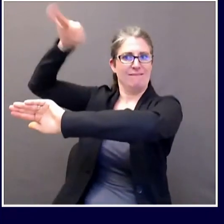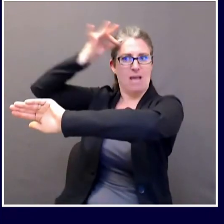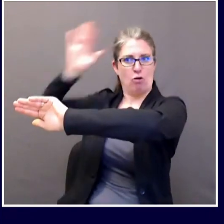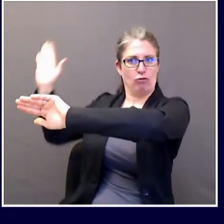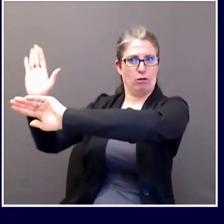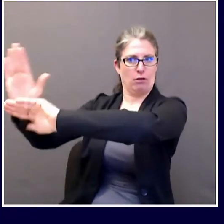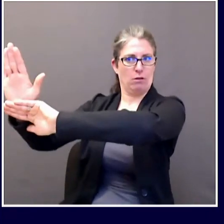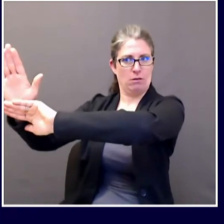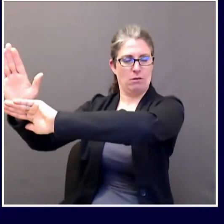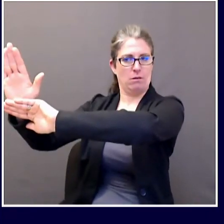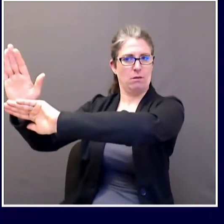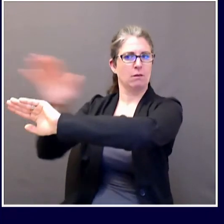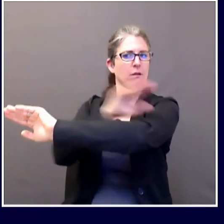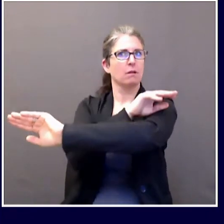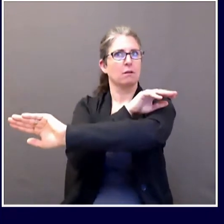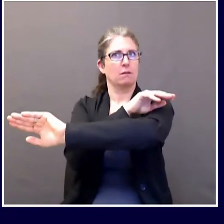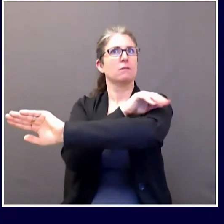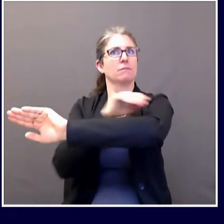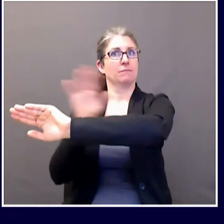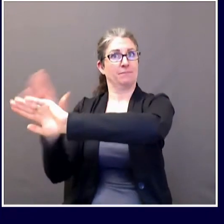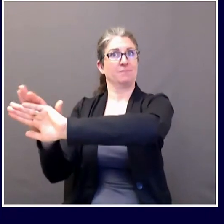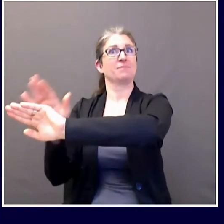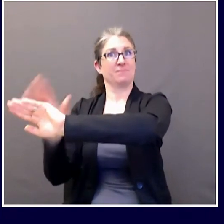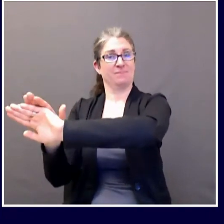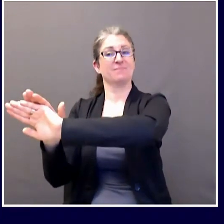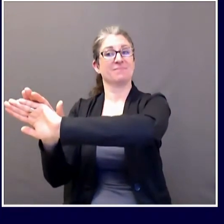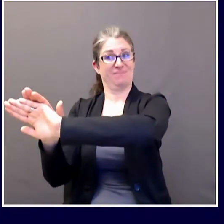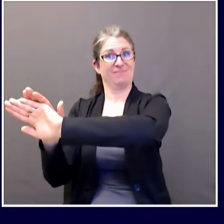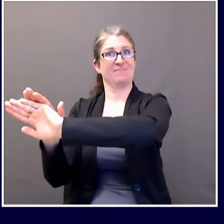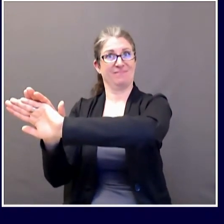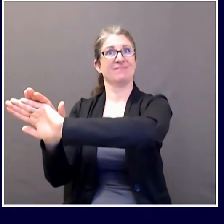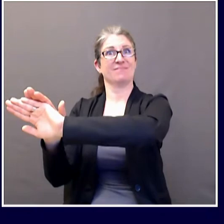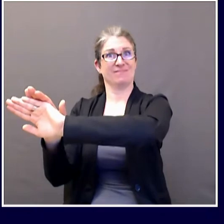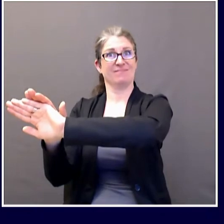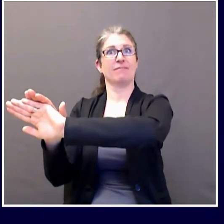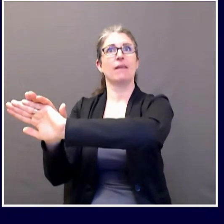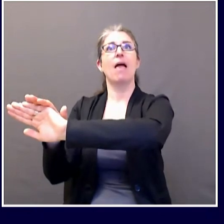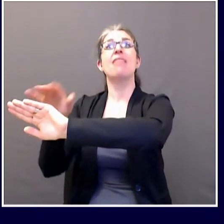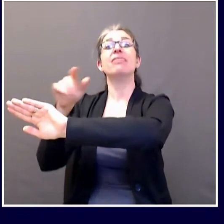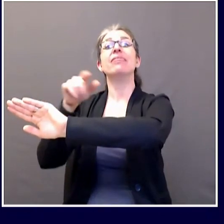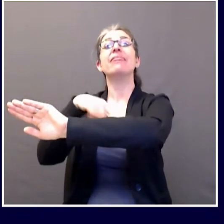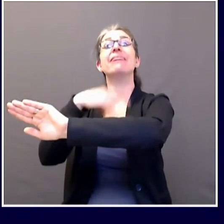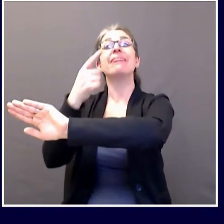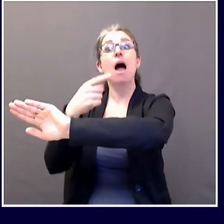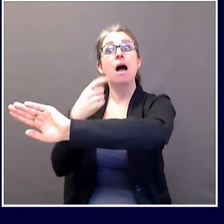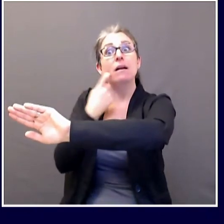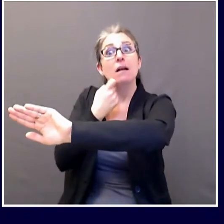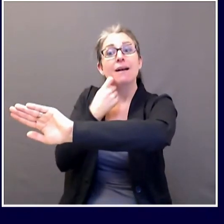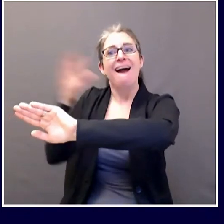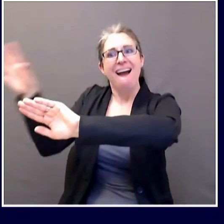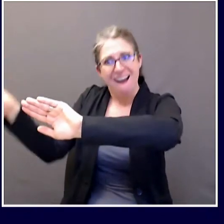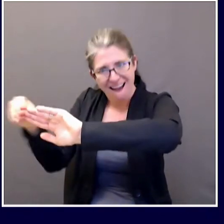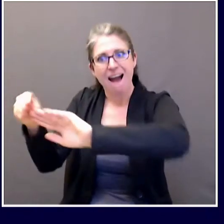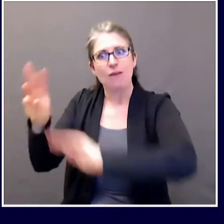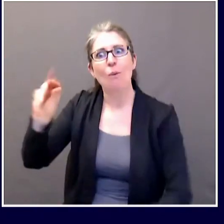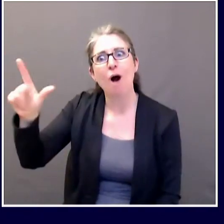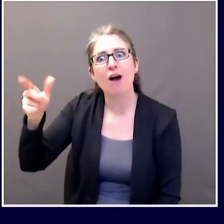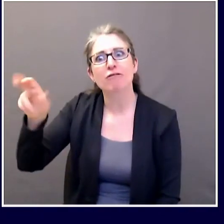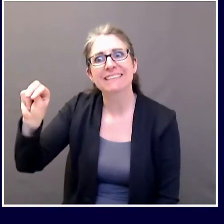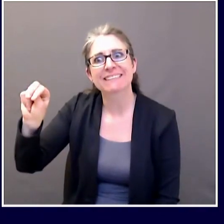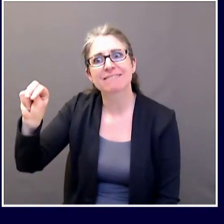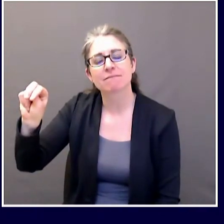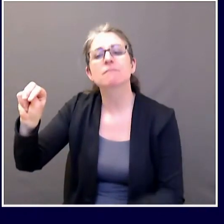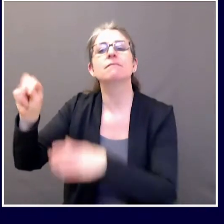DHHS. That vaccine that is going to Walmart and Walgreens comes from a separate federal supply.